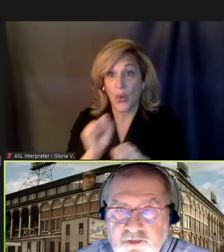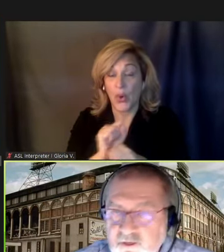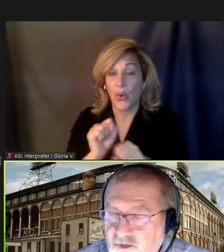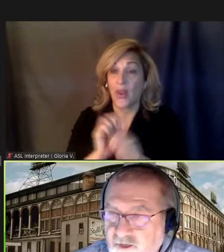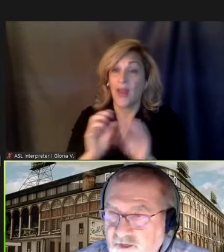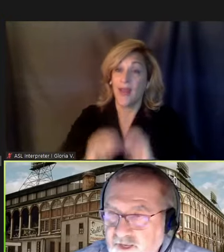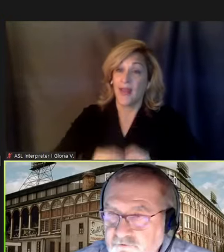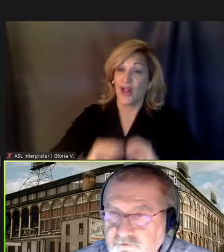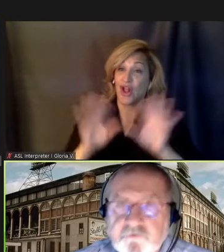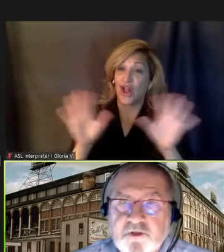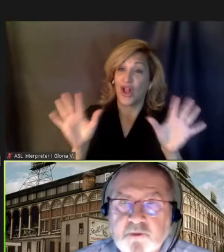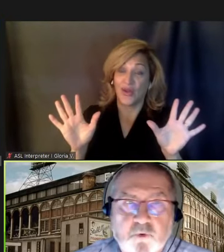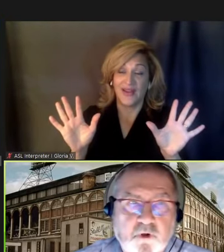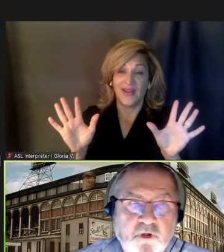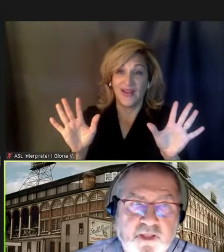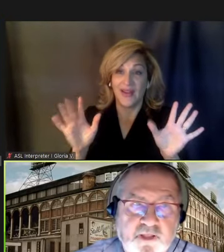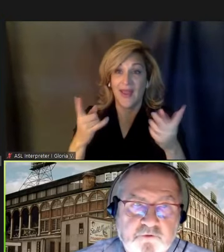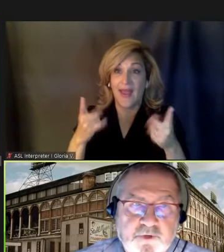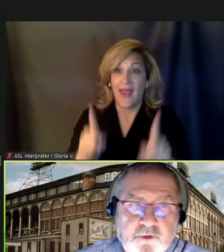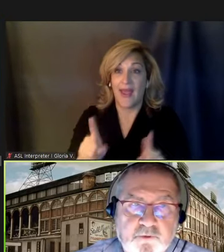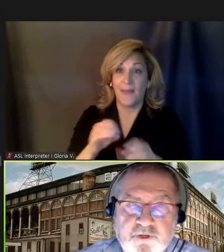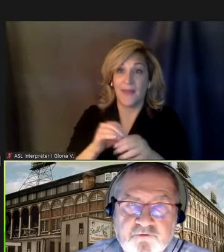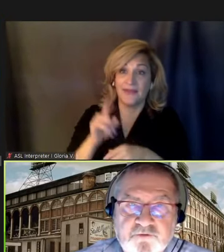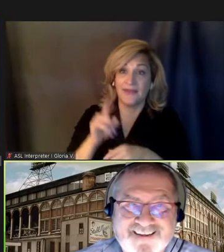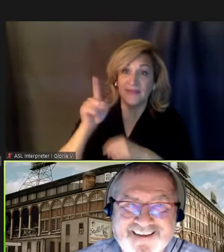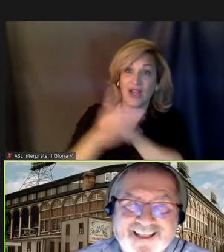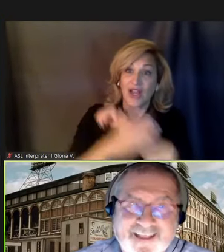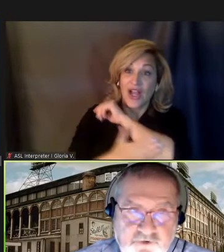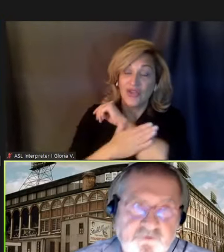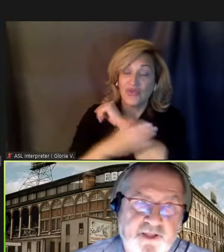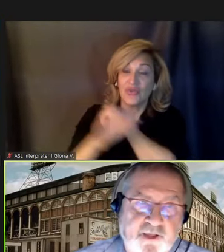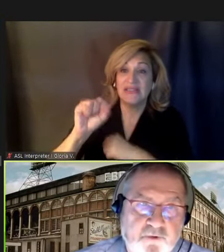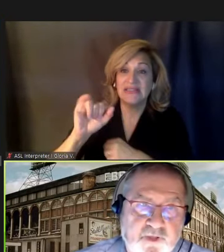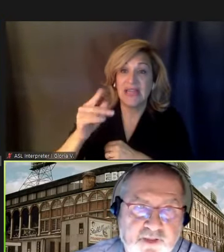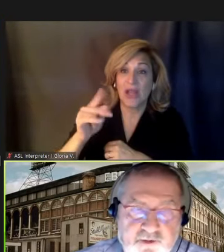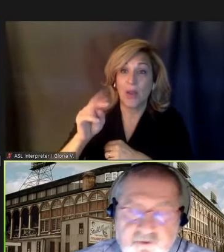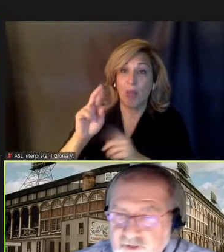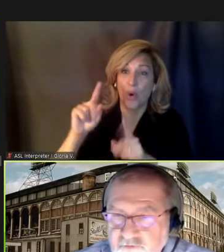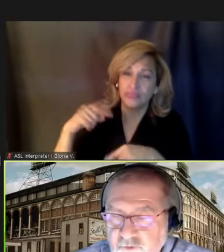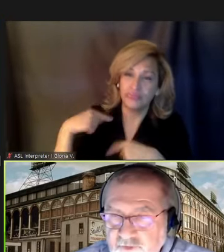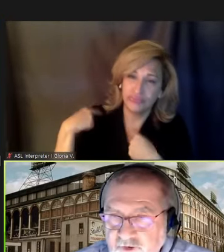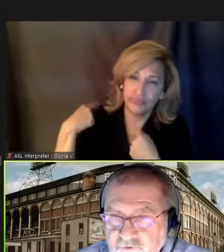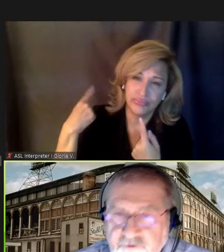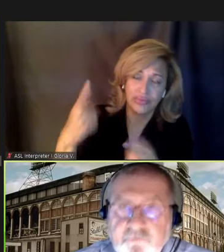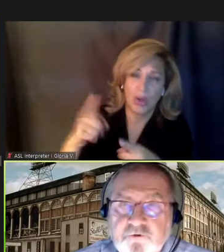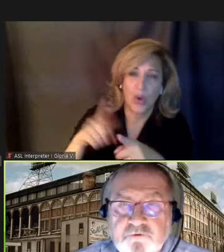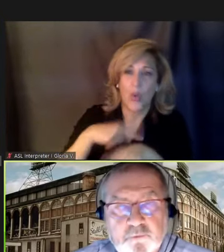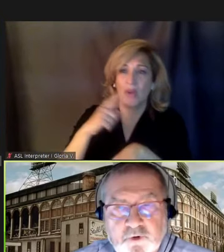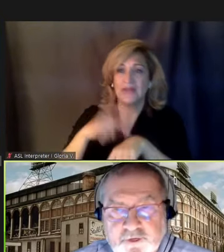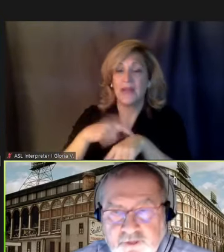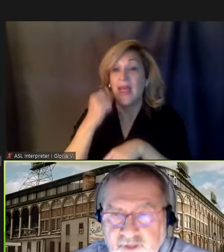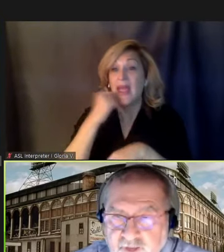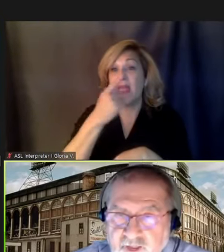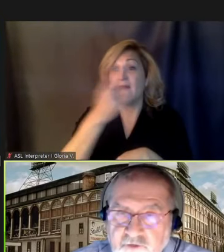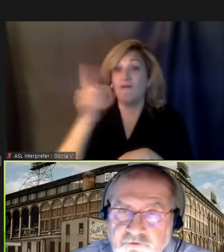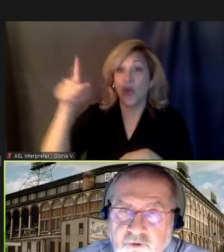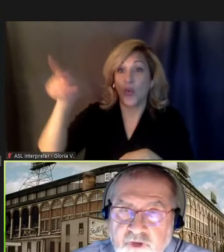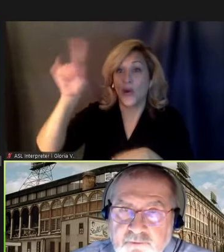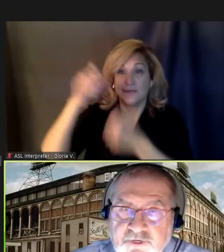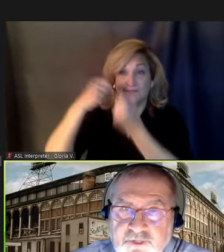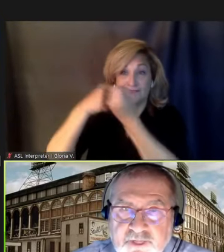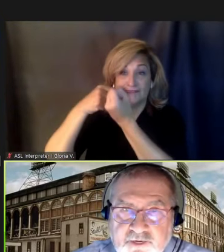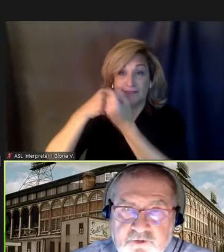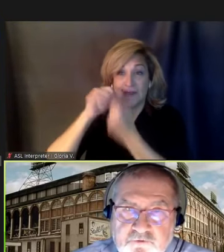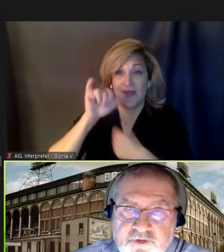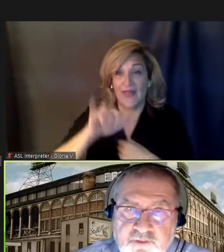the case in Singapore has been going on for decades now, and everyone there seems to support it. So